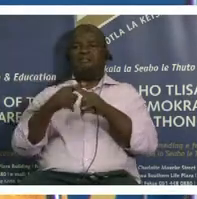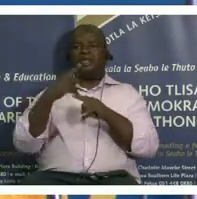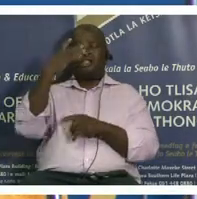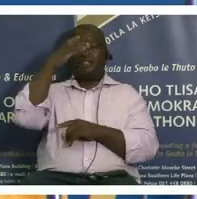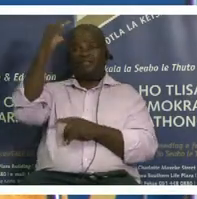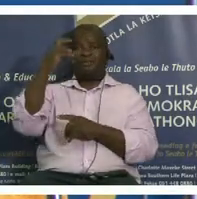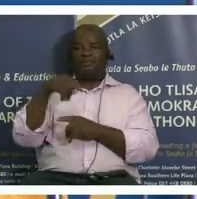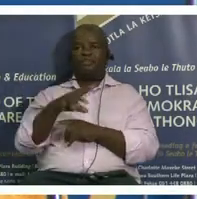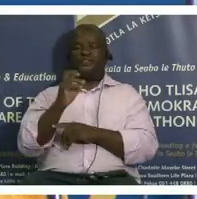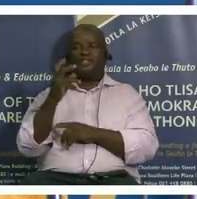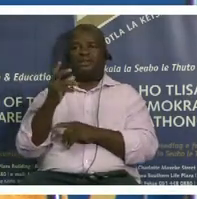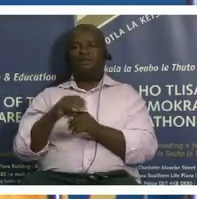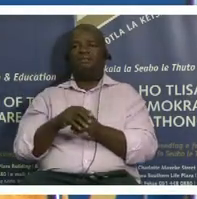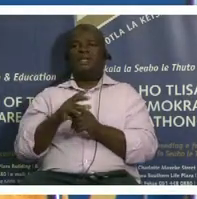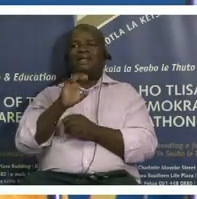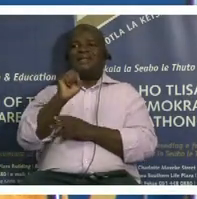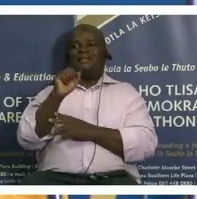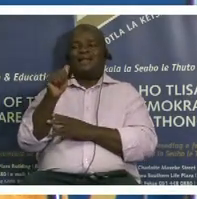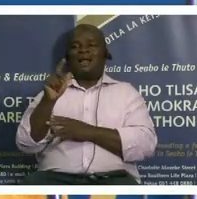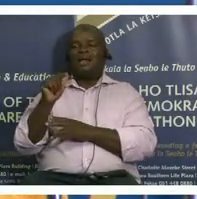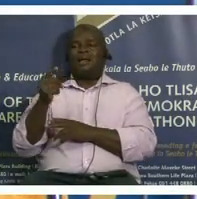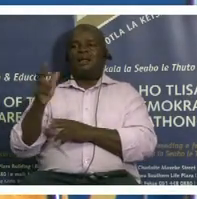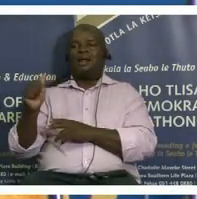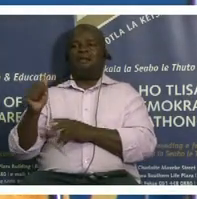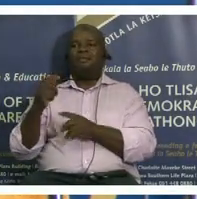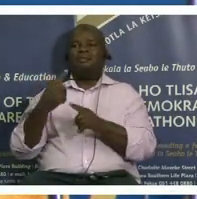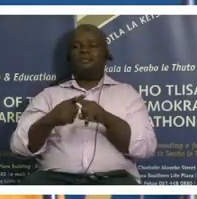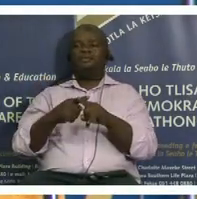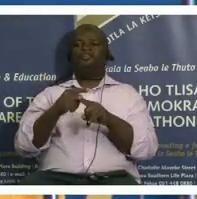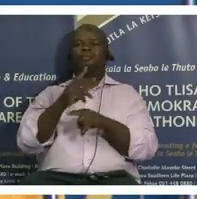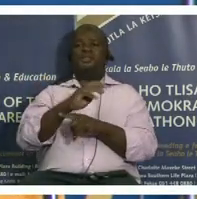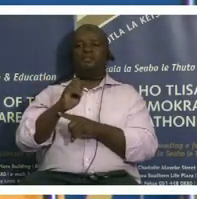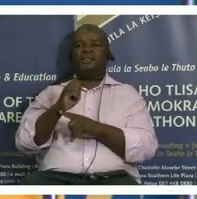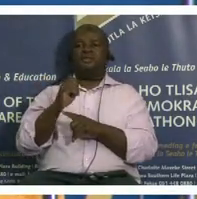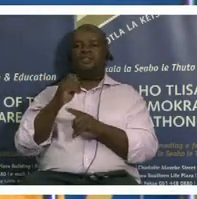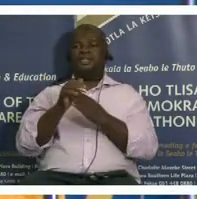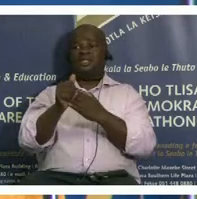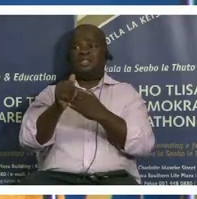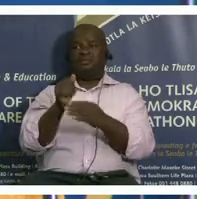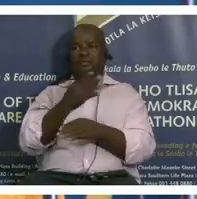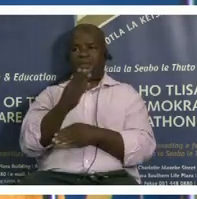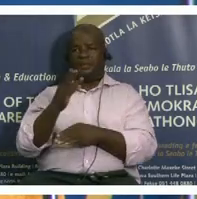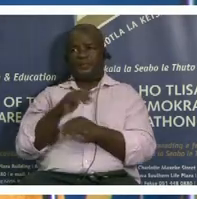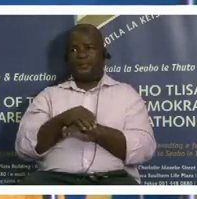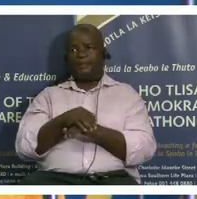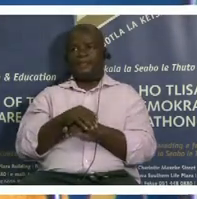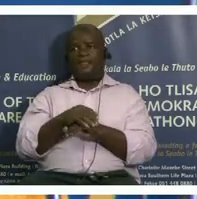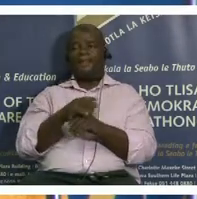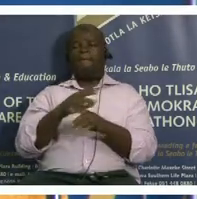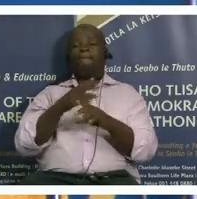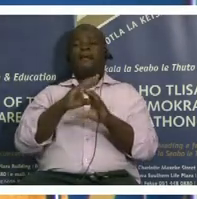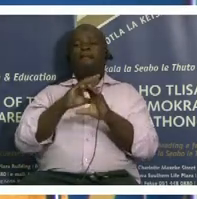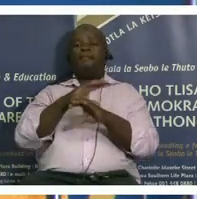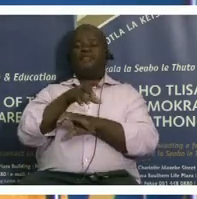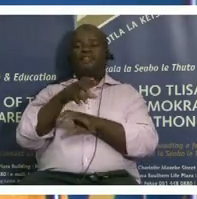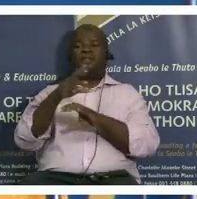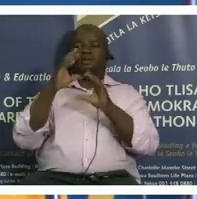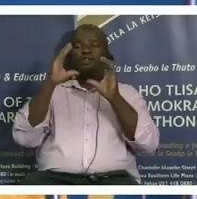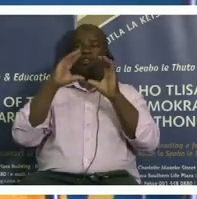the leadership of SALGA and our municipality, the Provincial Commissioner of